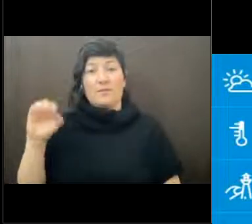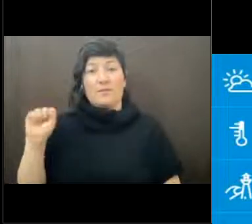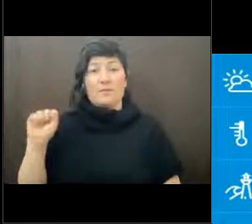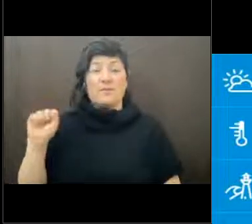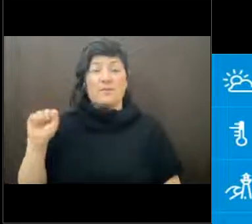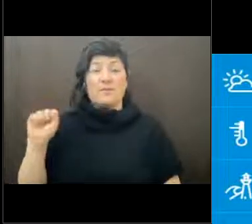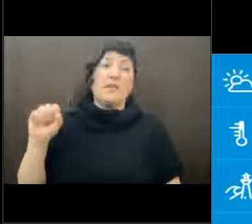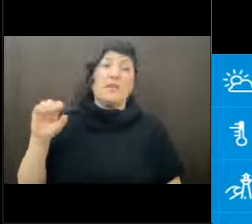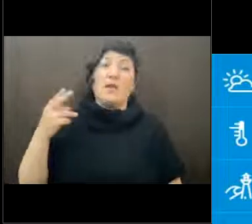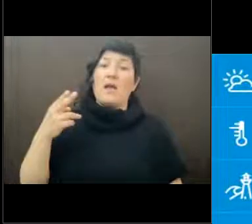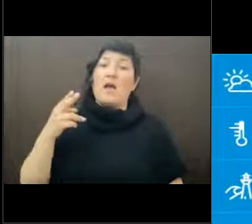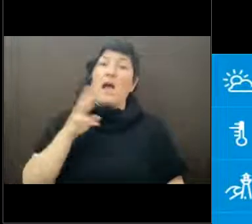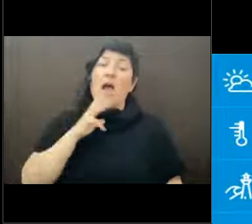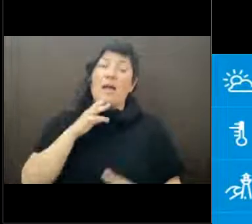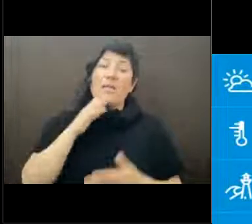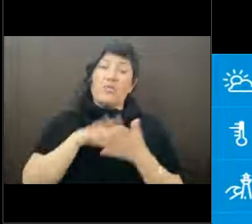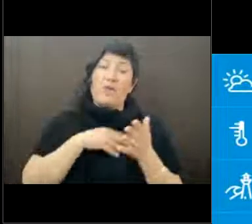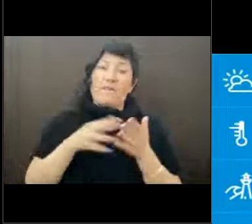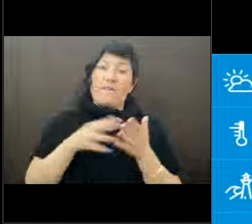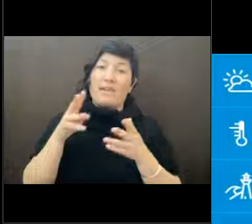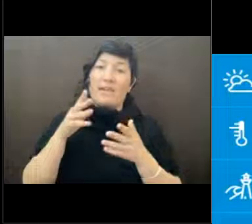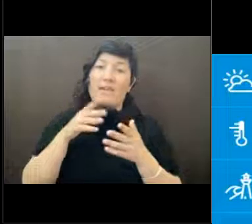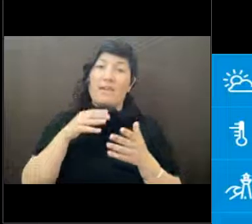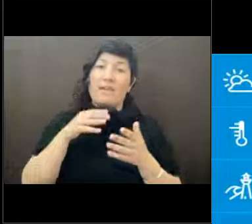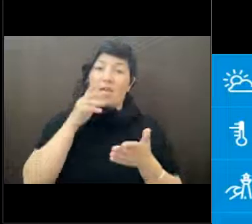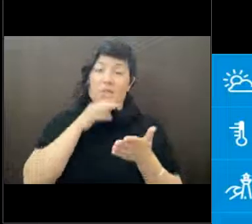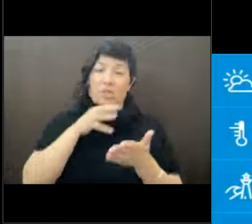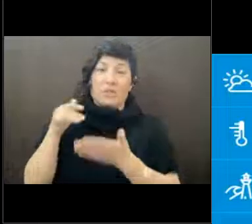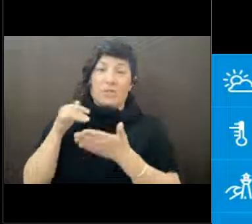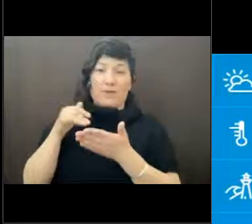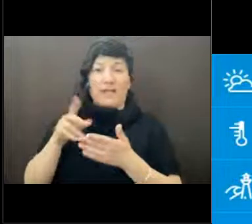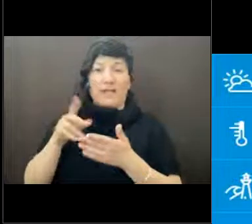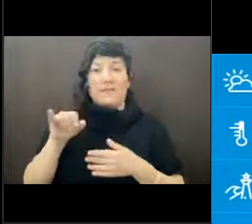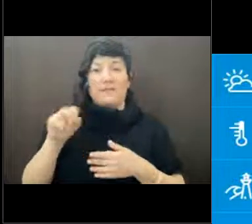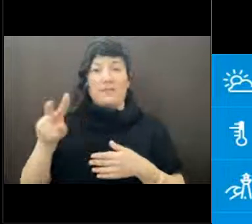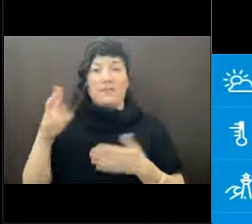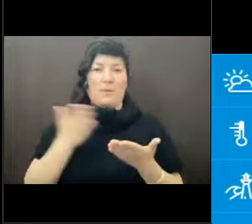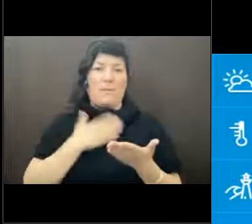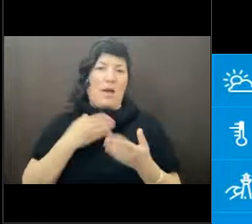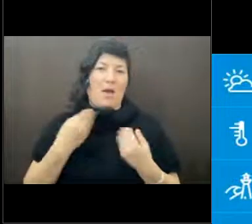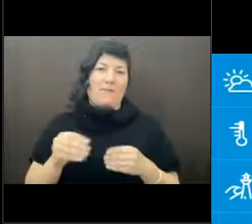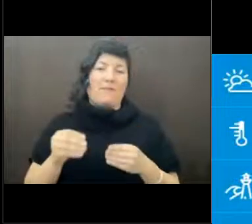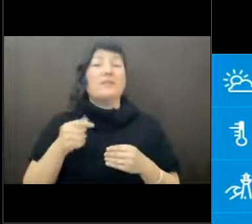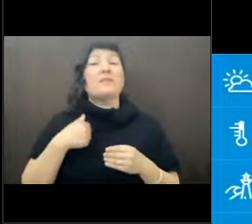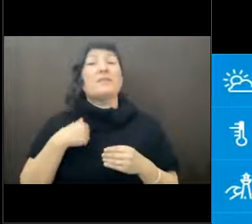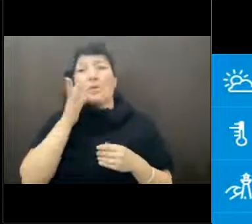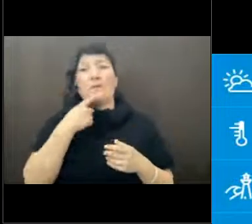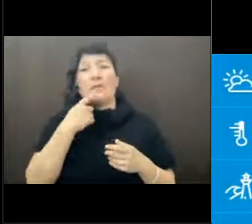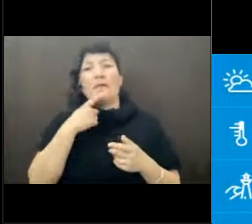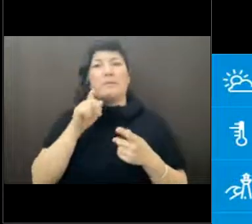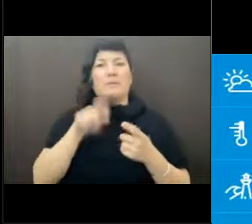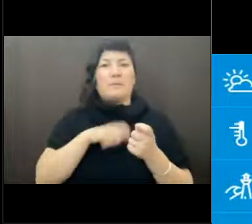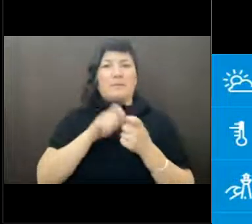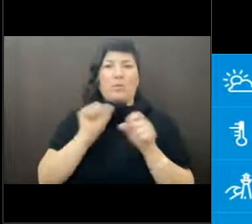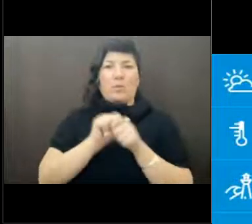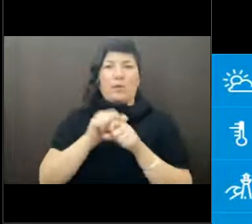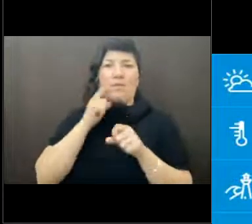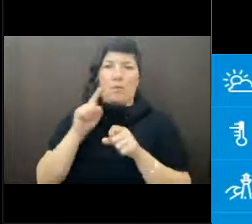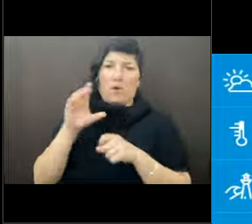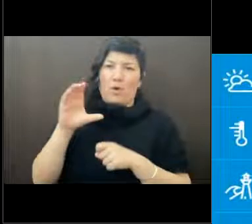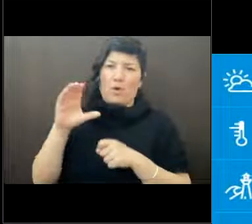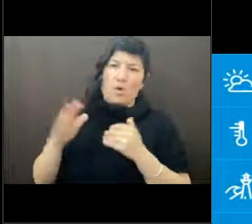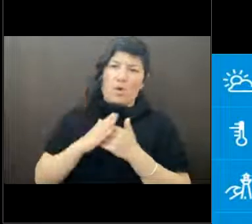Surveys Division here in my office. And he's going to talk about what he's been working specifically for Coast Survey and our